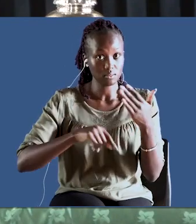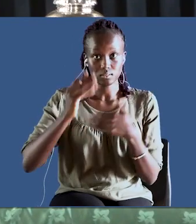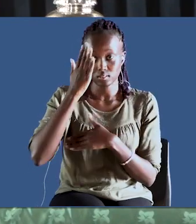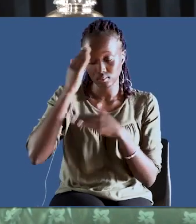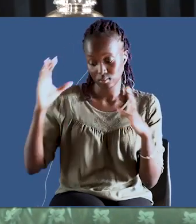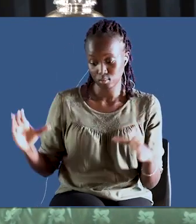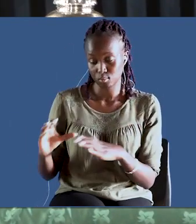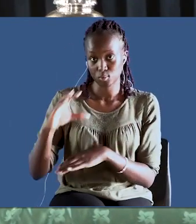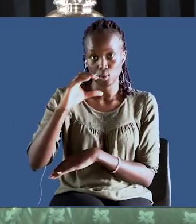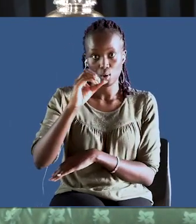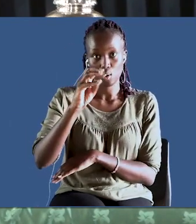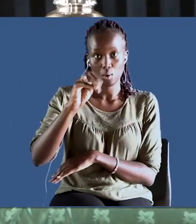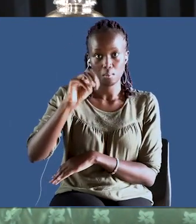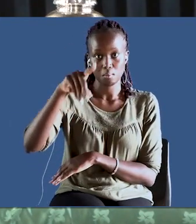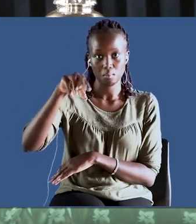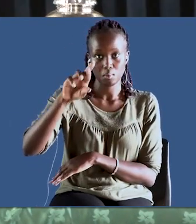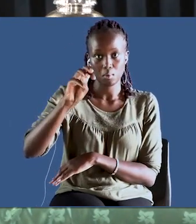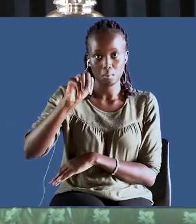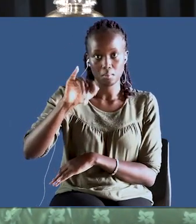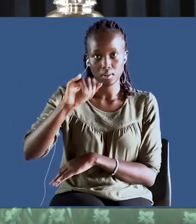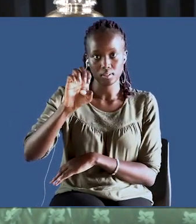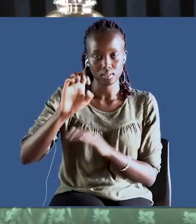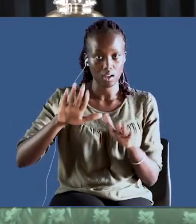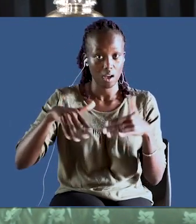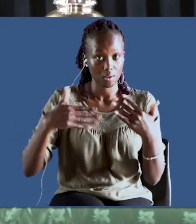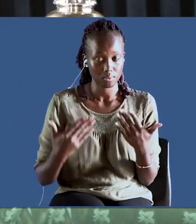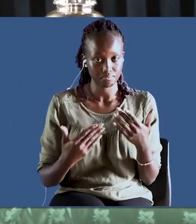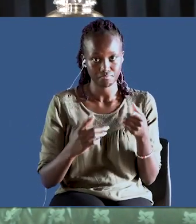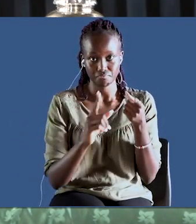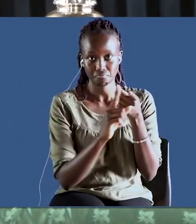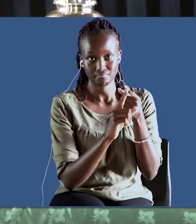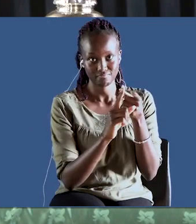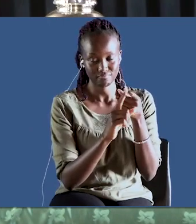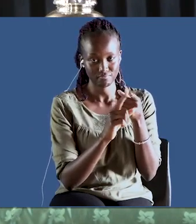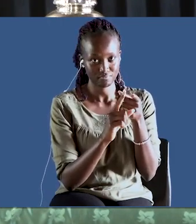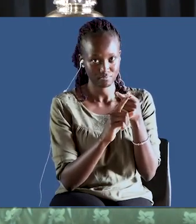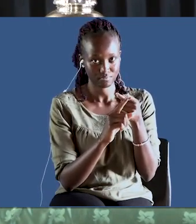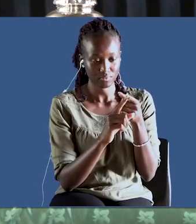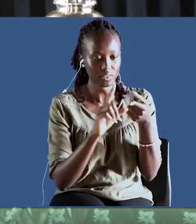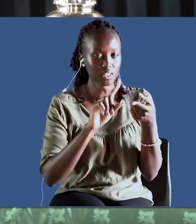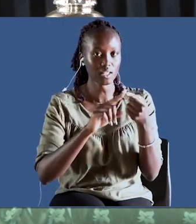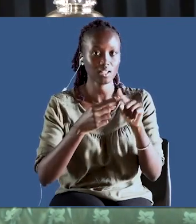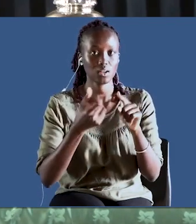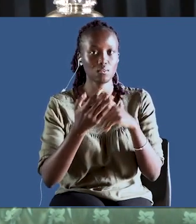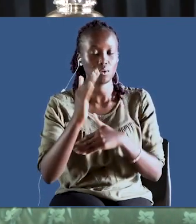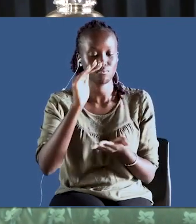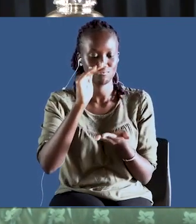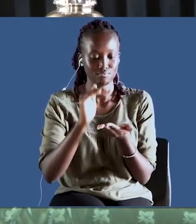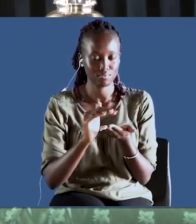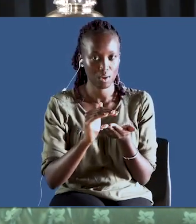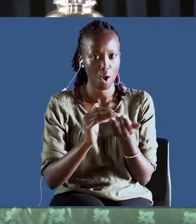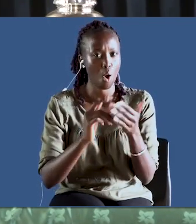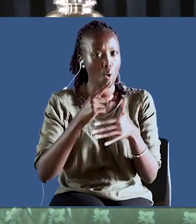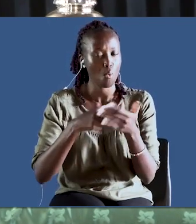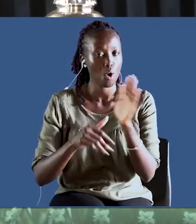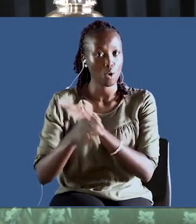compromised at two levels. Level number one, we said that they lowered the standards of God. What God expected